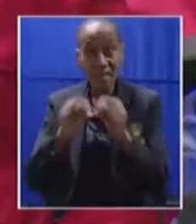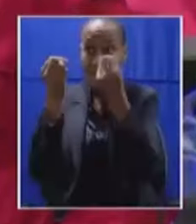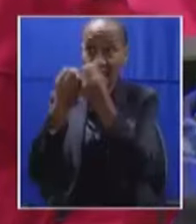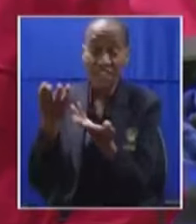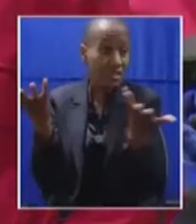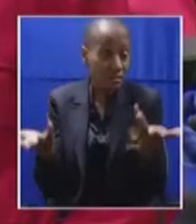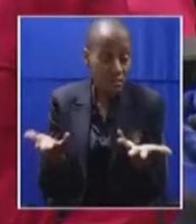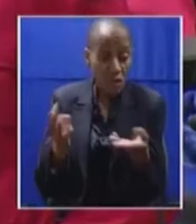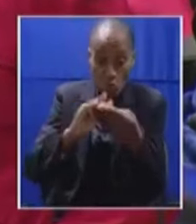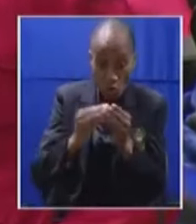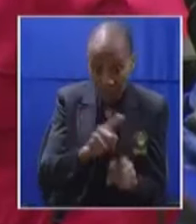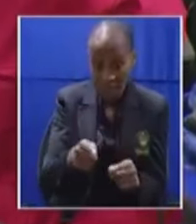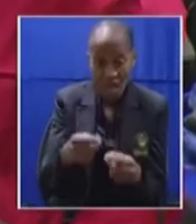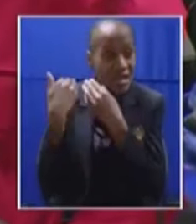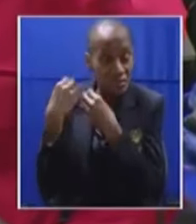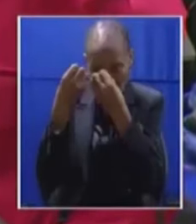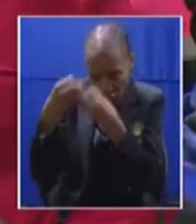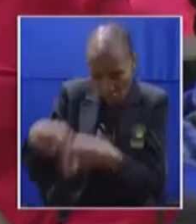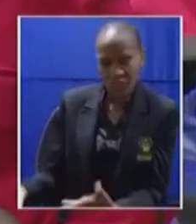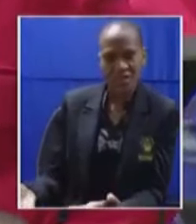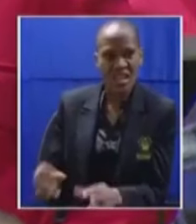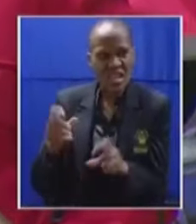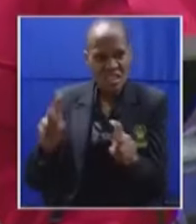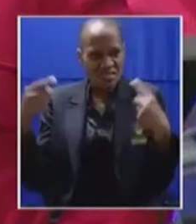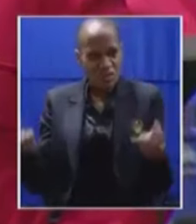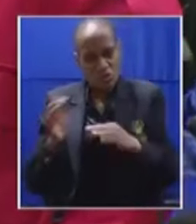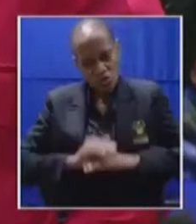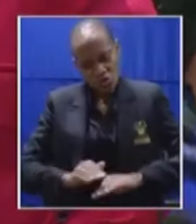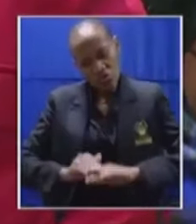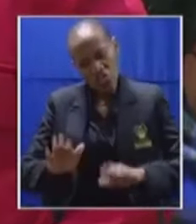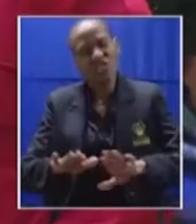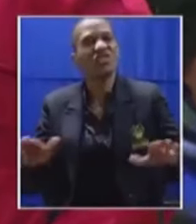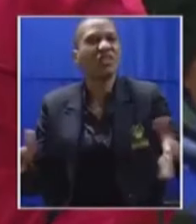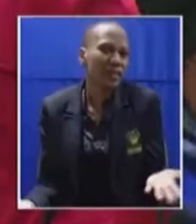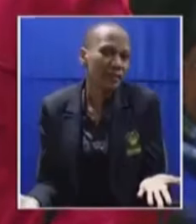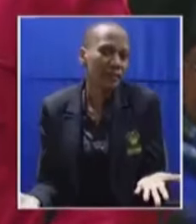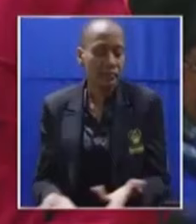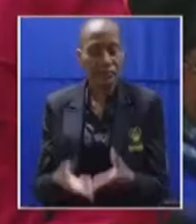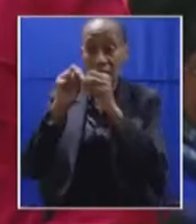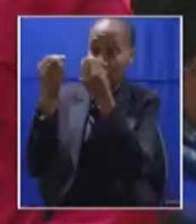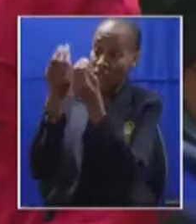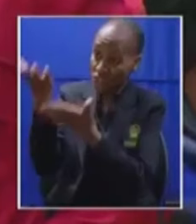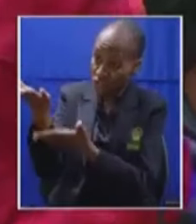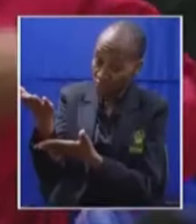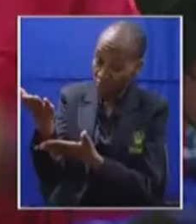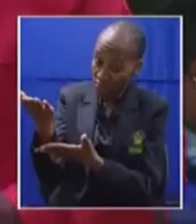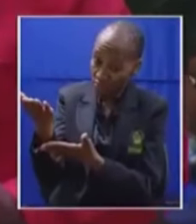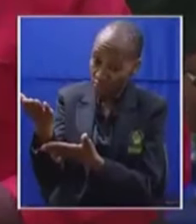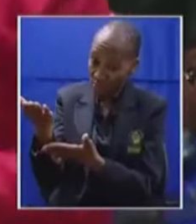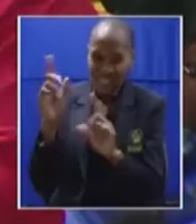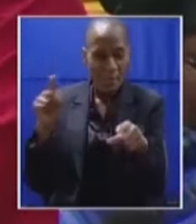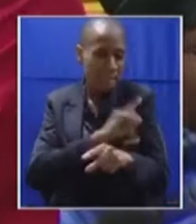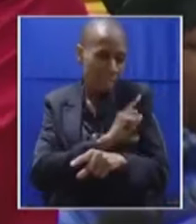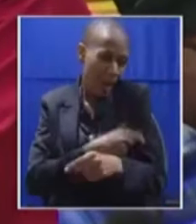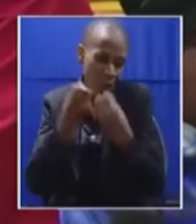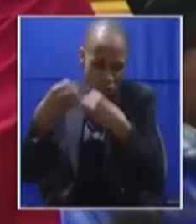the responsibility to educate those students. It's a society that has lost the power